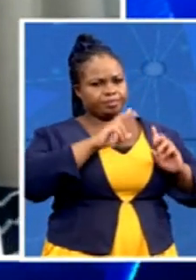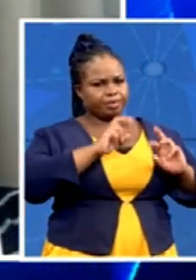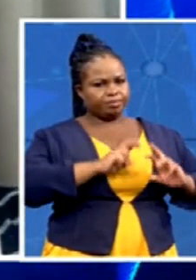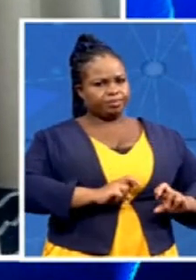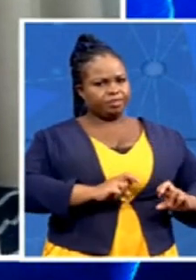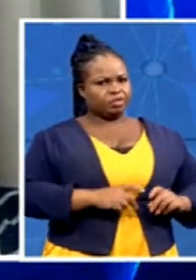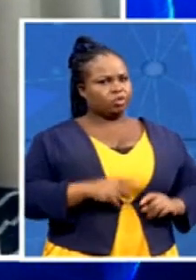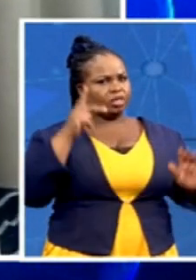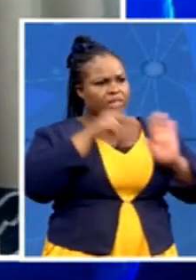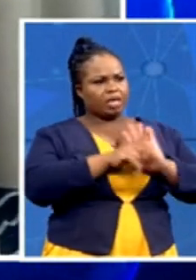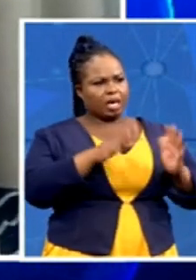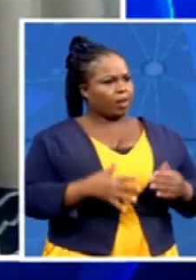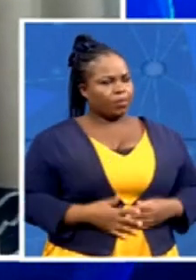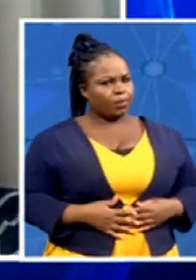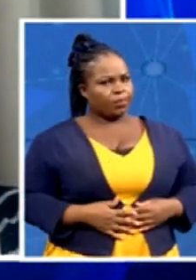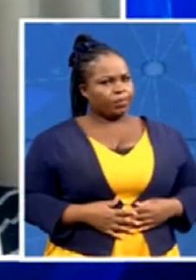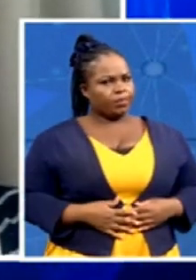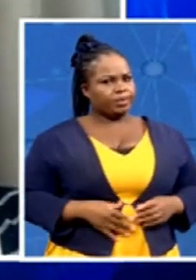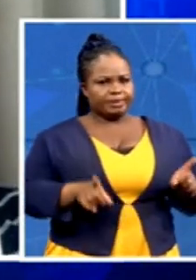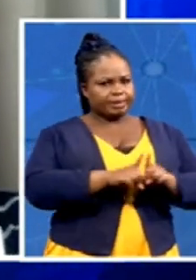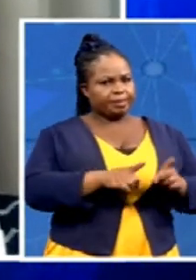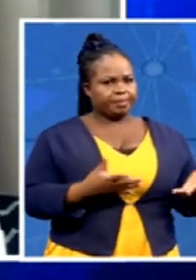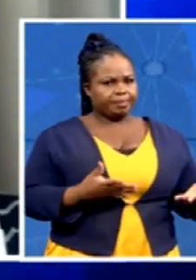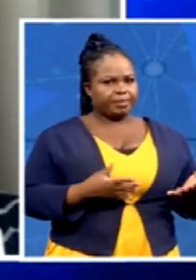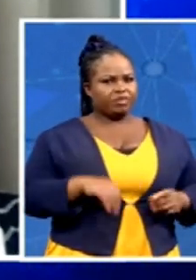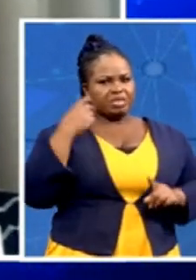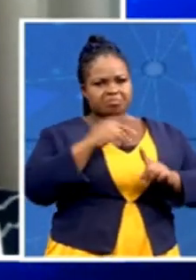tortured by, ostensibly and allegedly by these police officers?